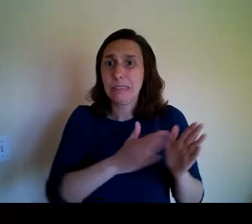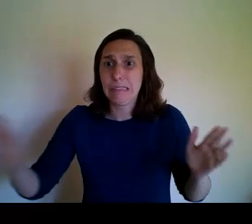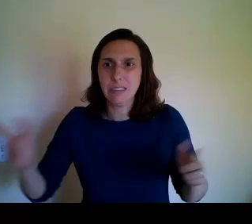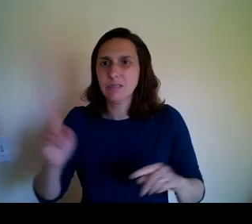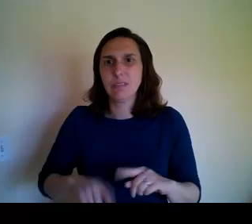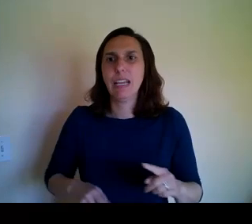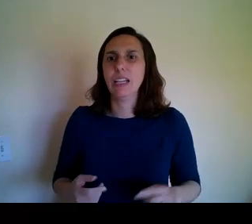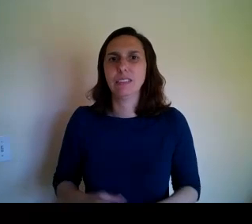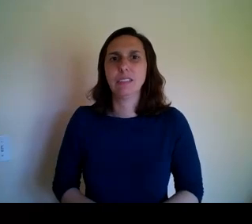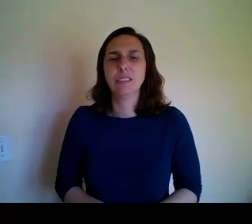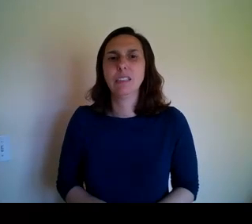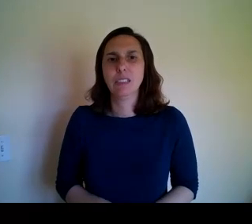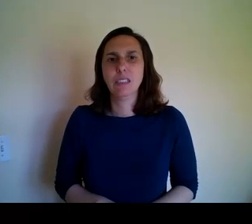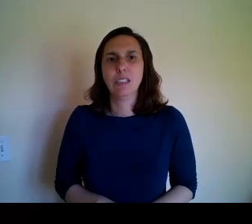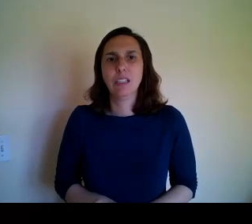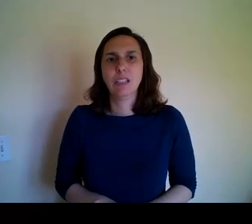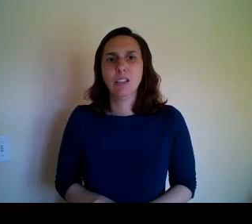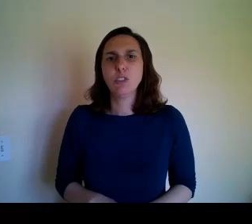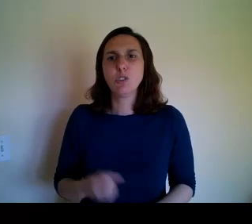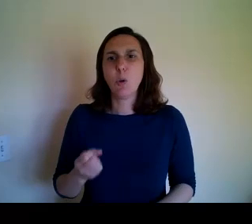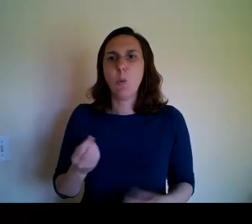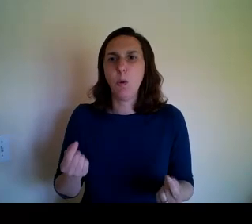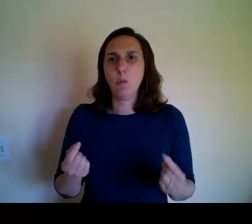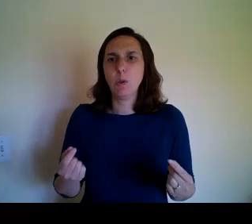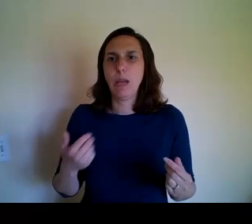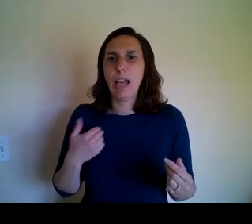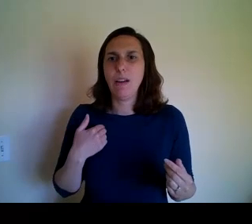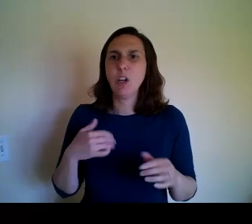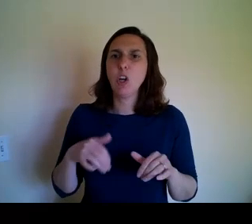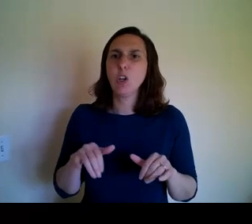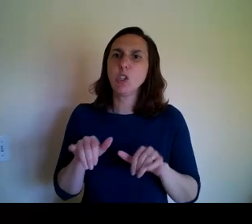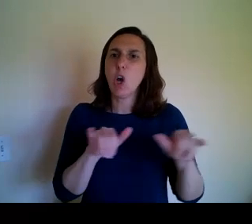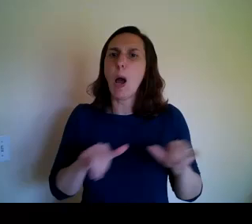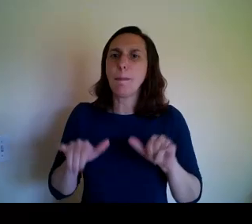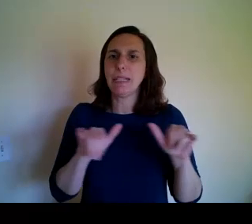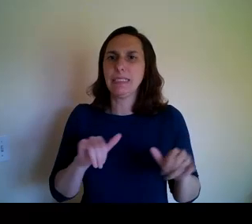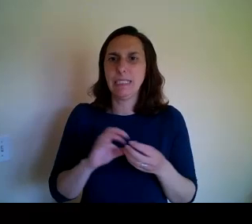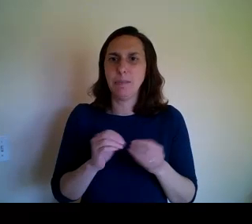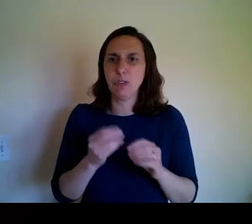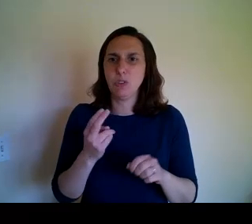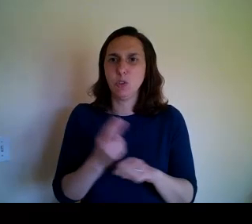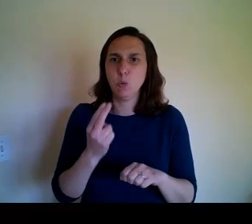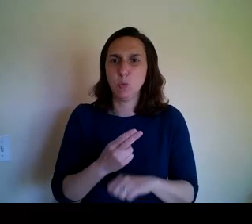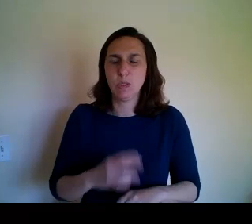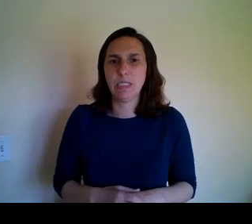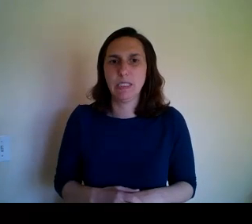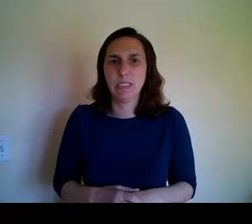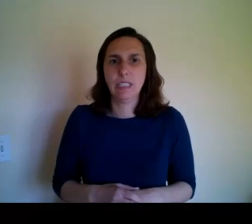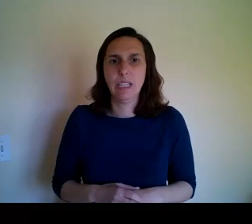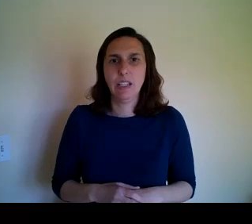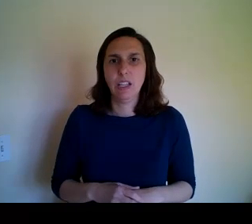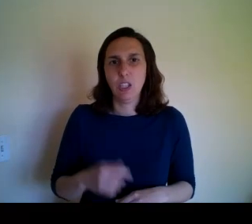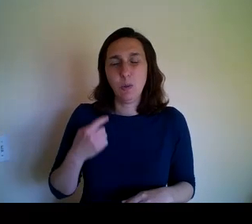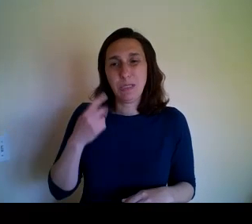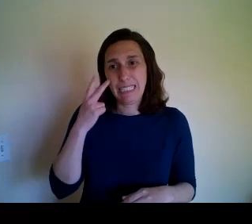so there were common numbers used, and the natural logarithm e you'll find I use a lot